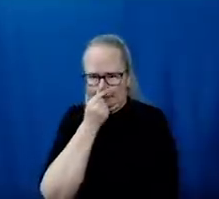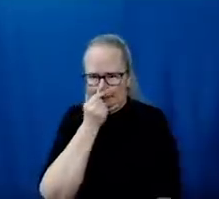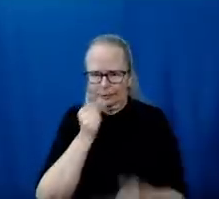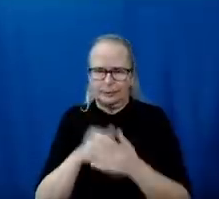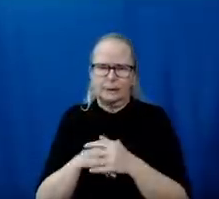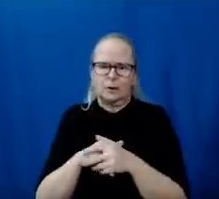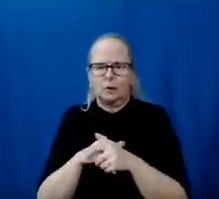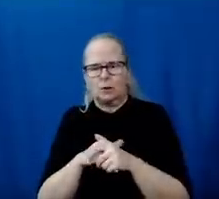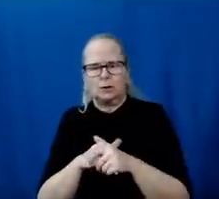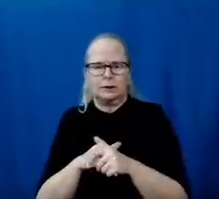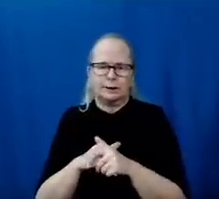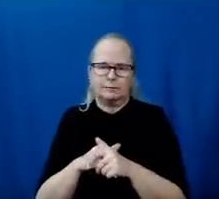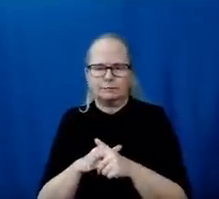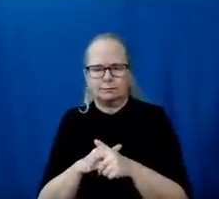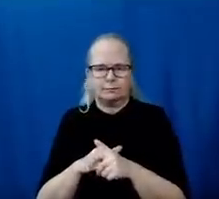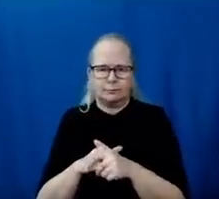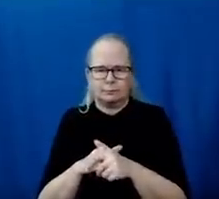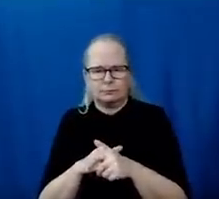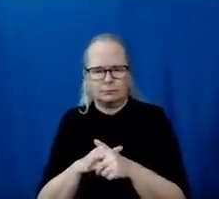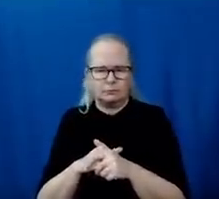it seems like a really interesting,